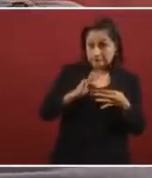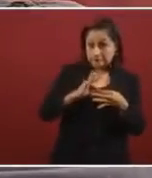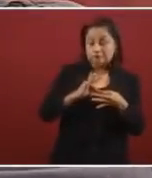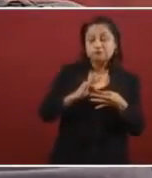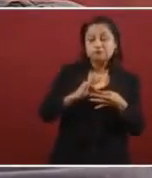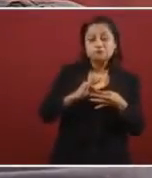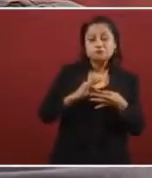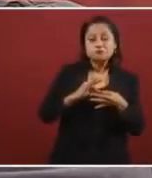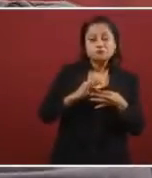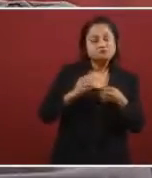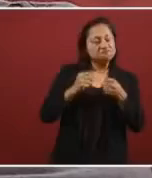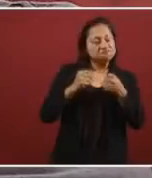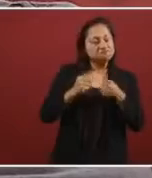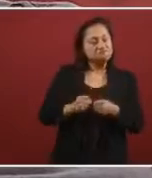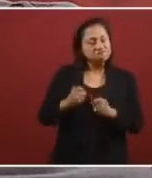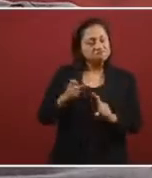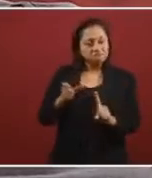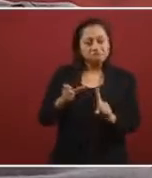state.